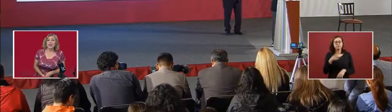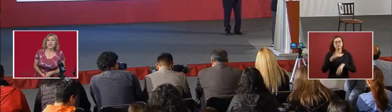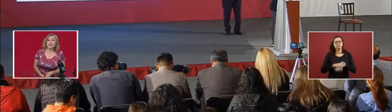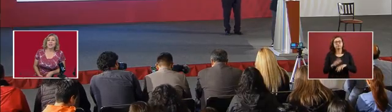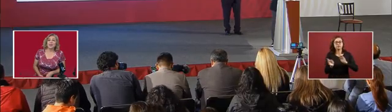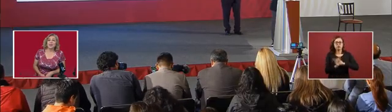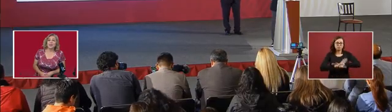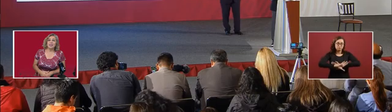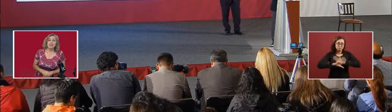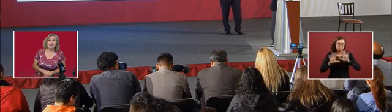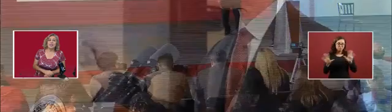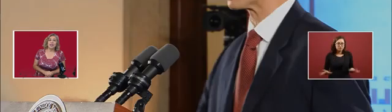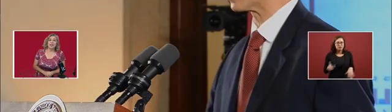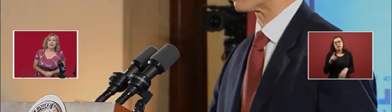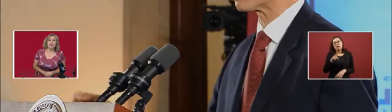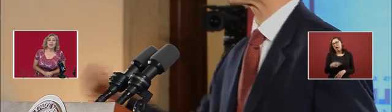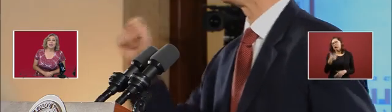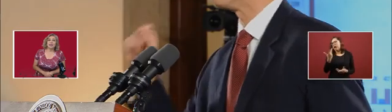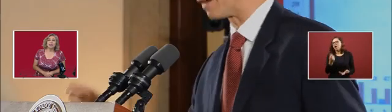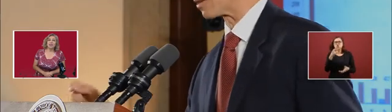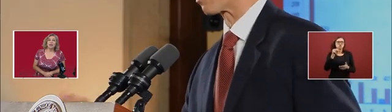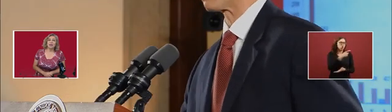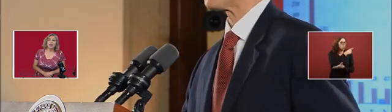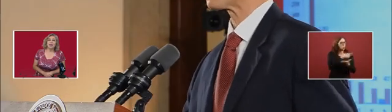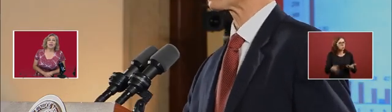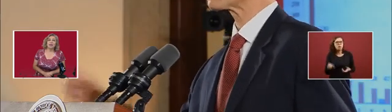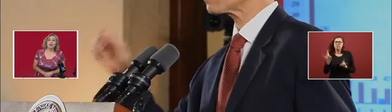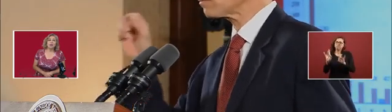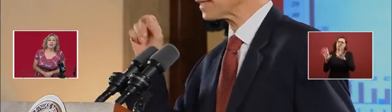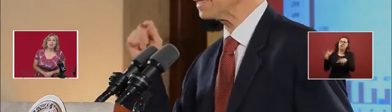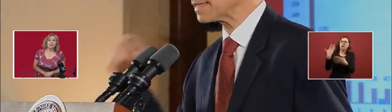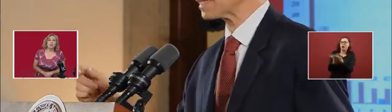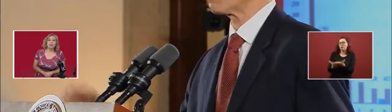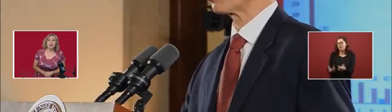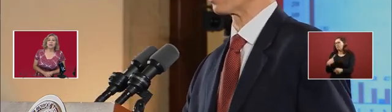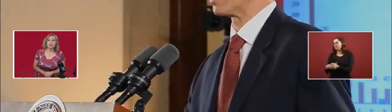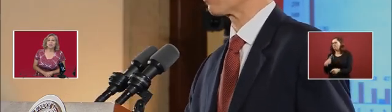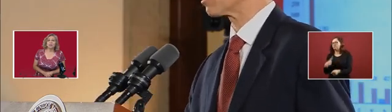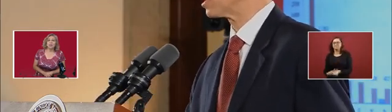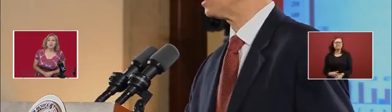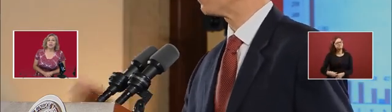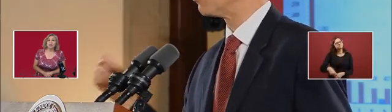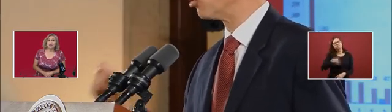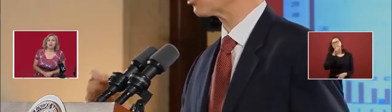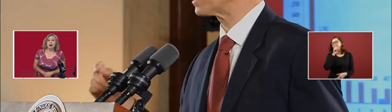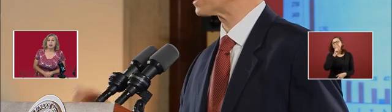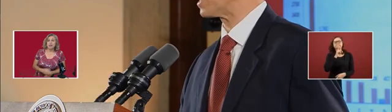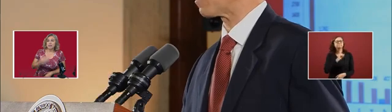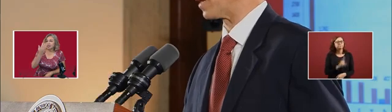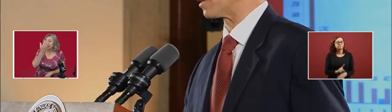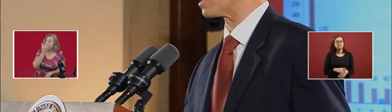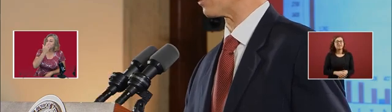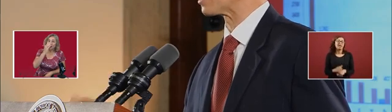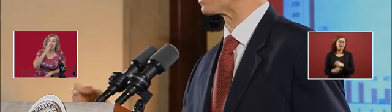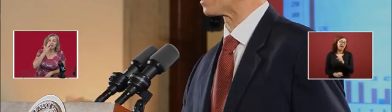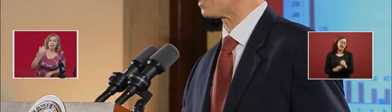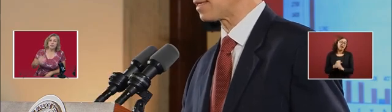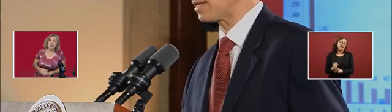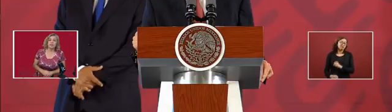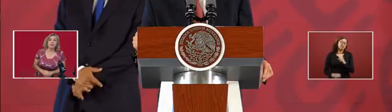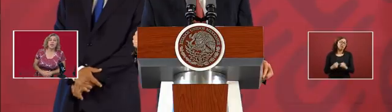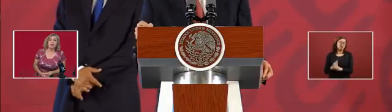So they try to make it seem like it's more tragic, or they're trying